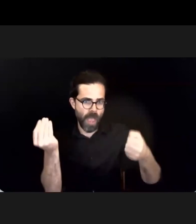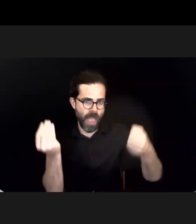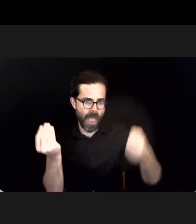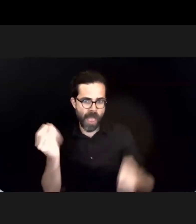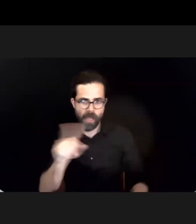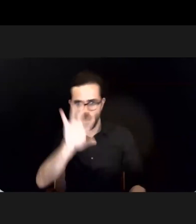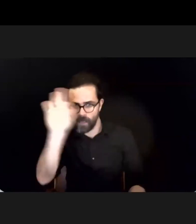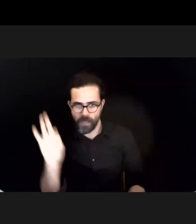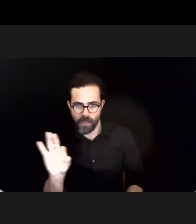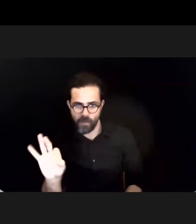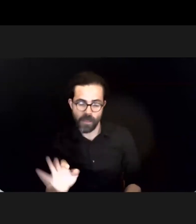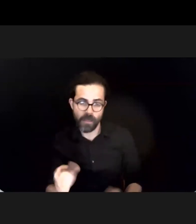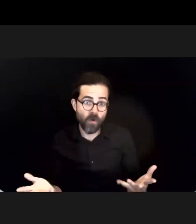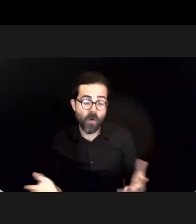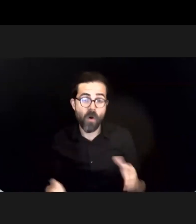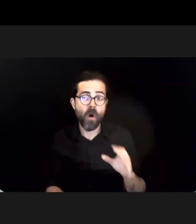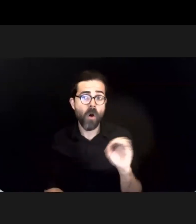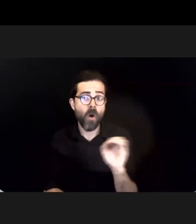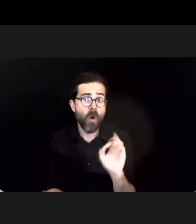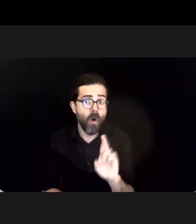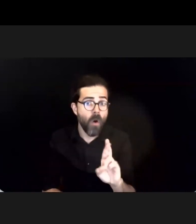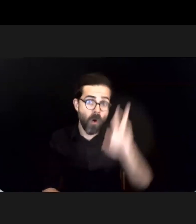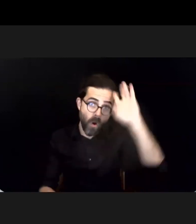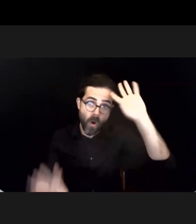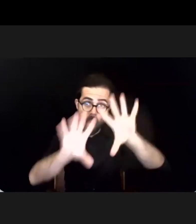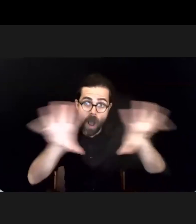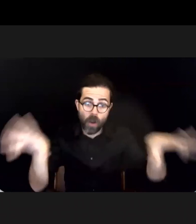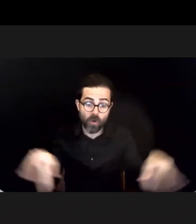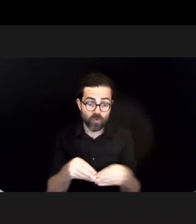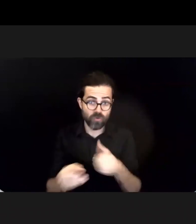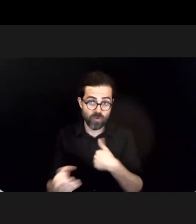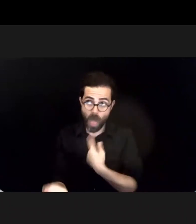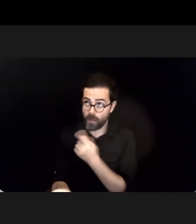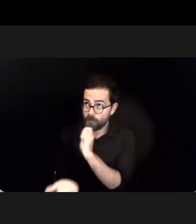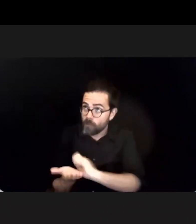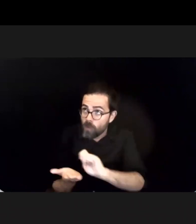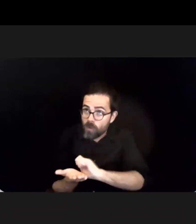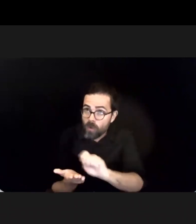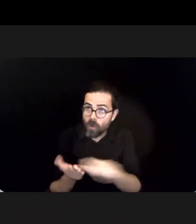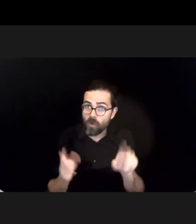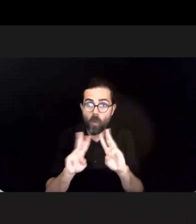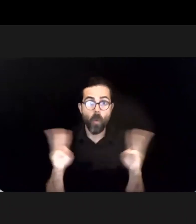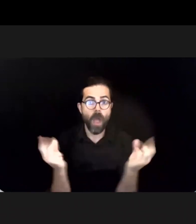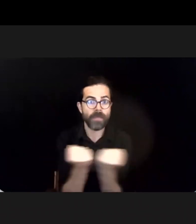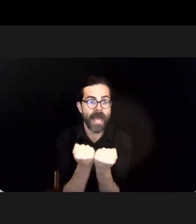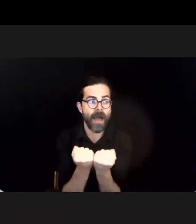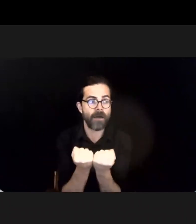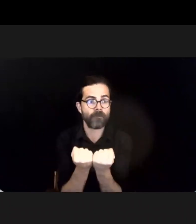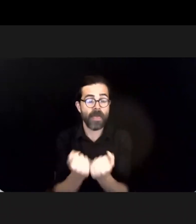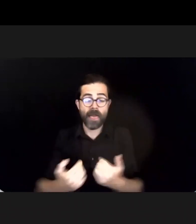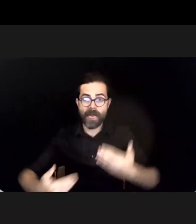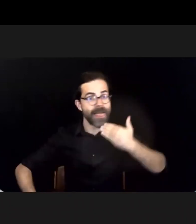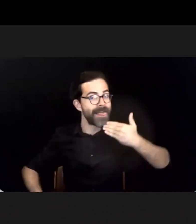few conclusions that I took from the webinar. Thank you very much, everybody, for joining us. Thank you very much